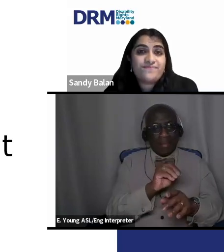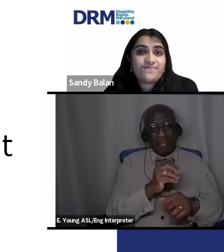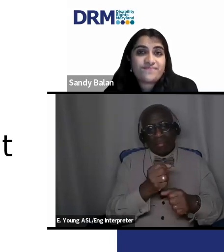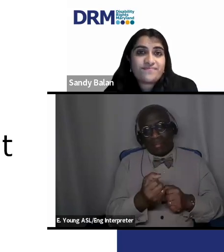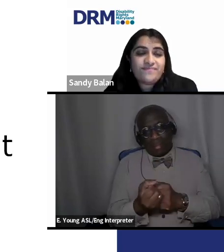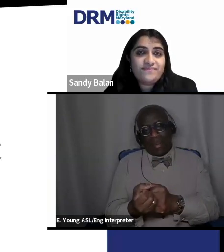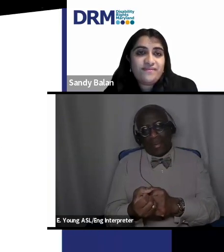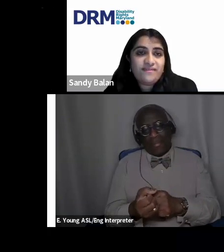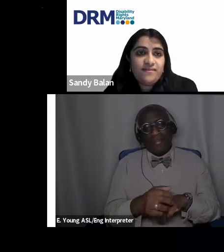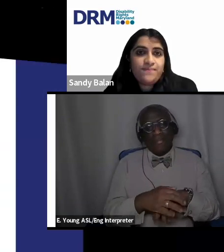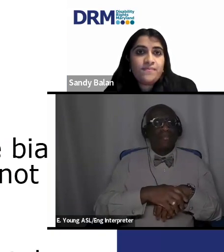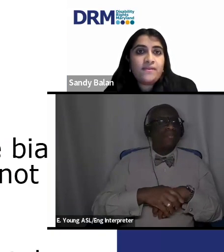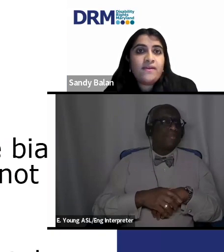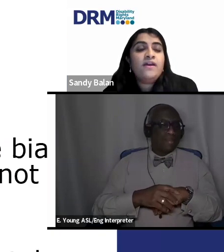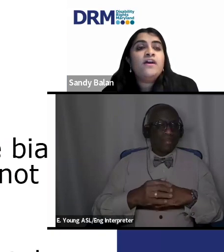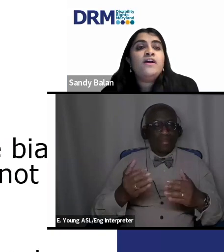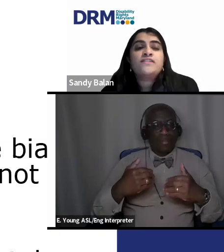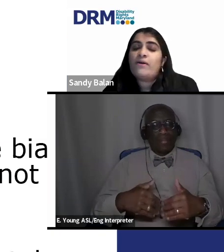please.